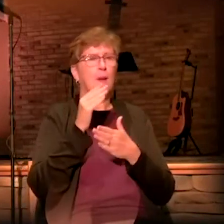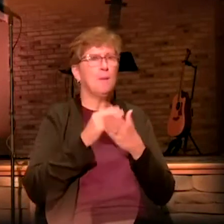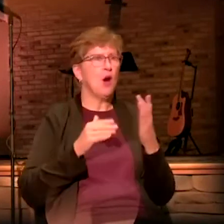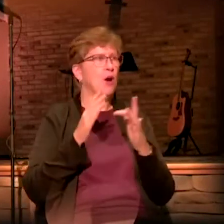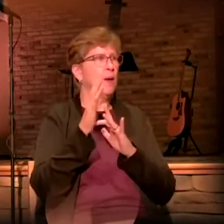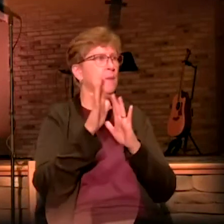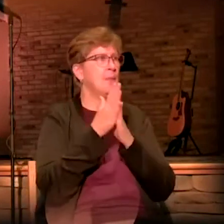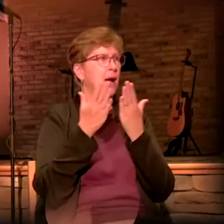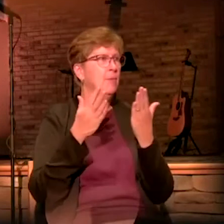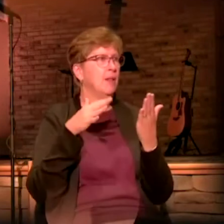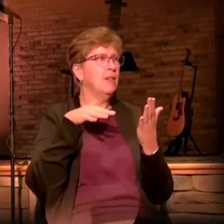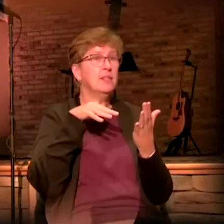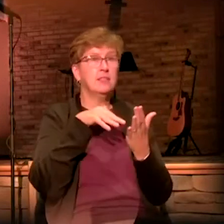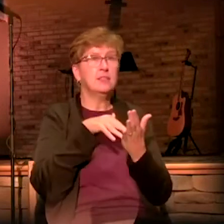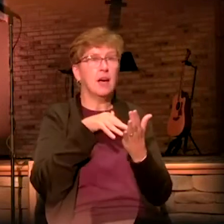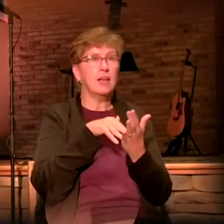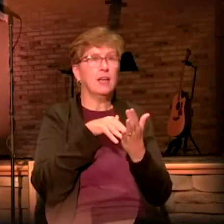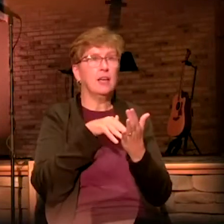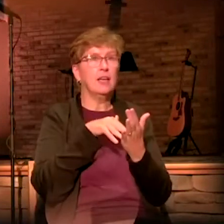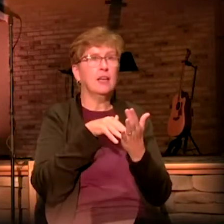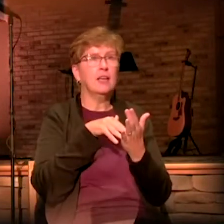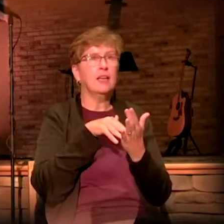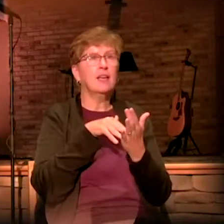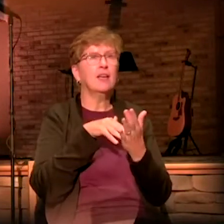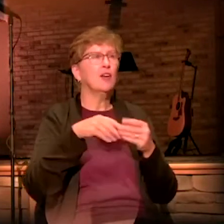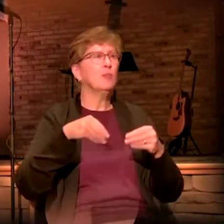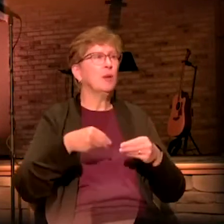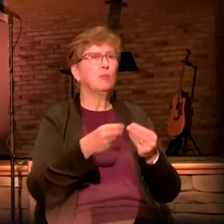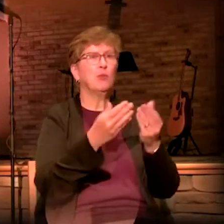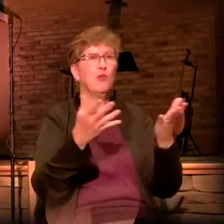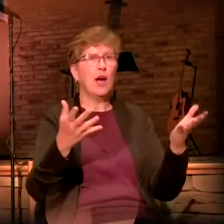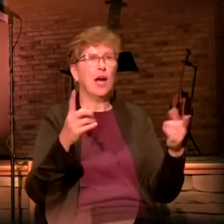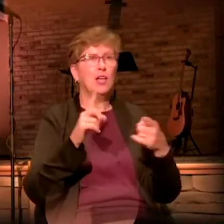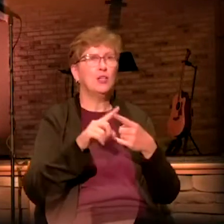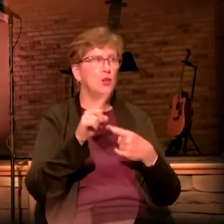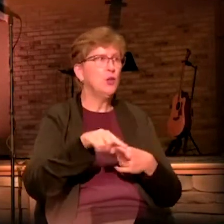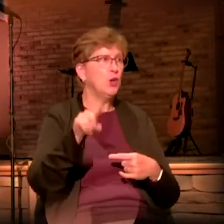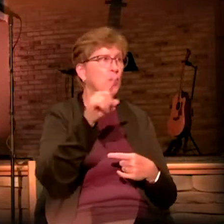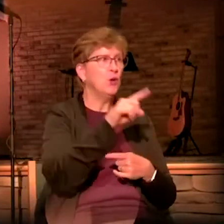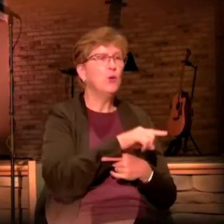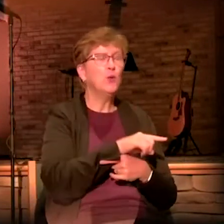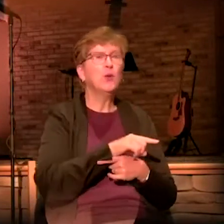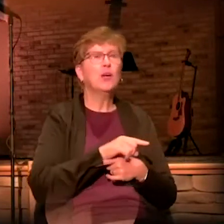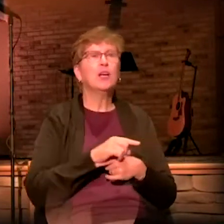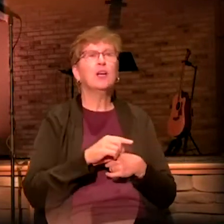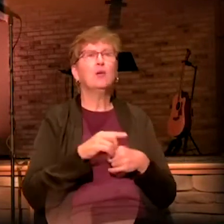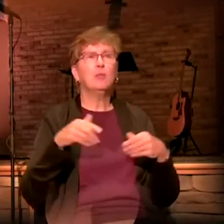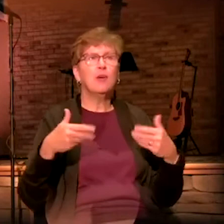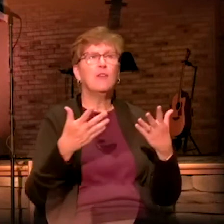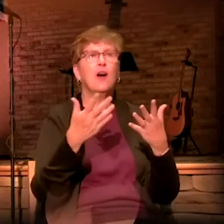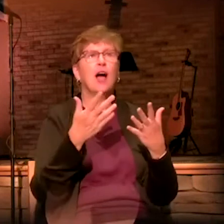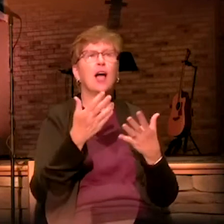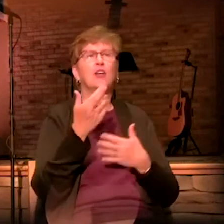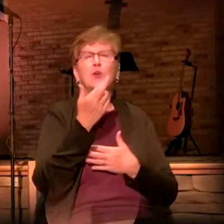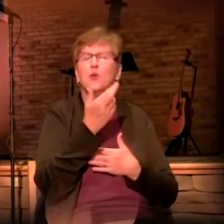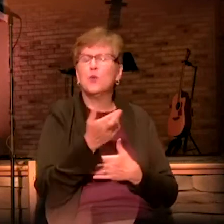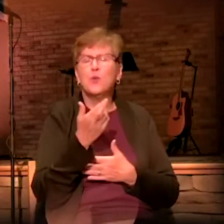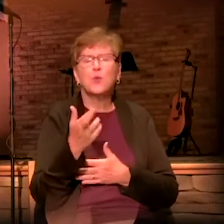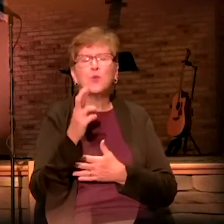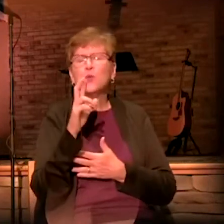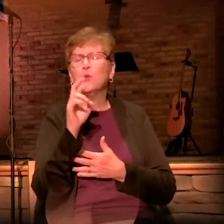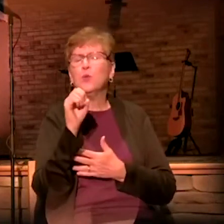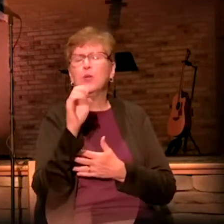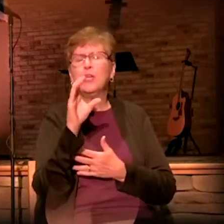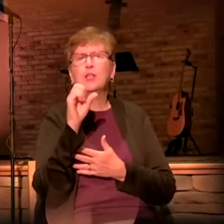study that's going to be provided for you. And again, we're going to provide all kinds of resources, links,